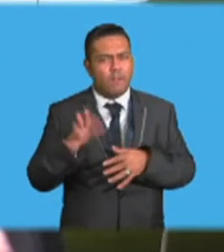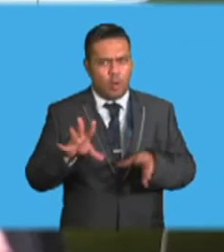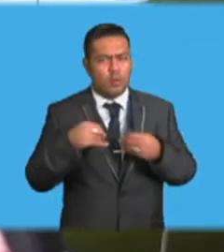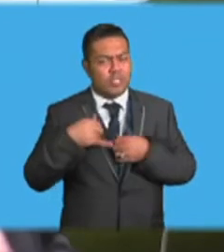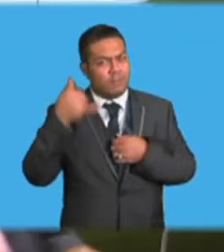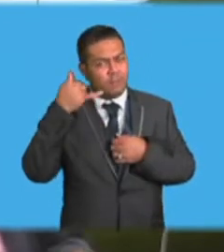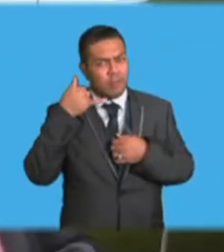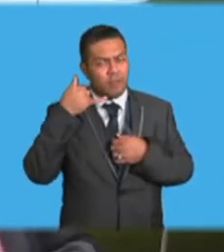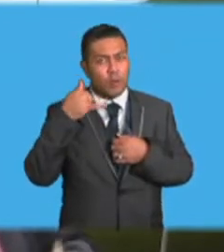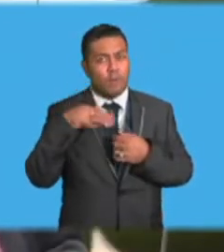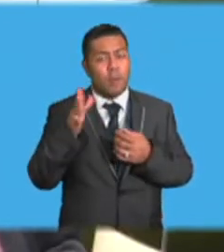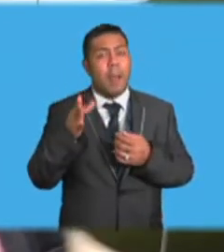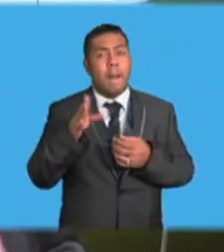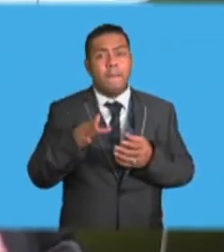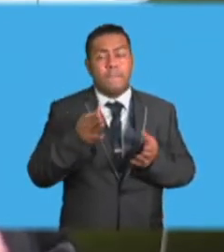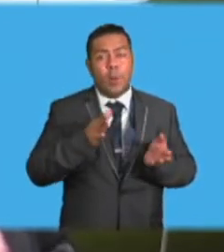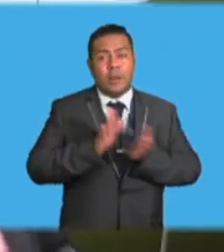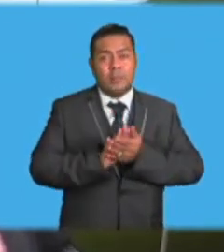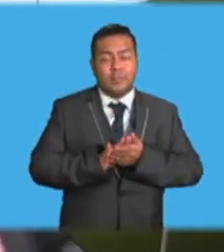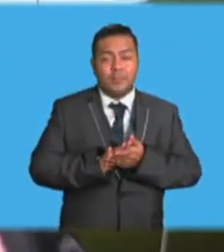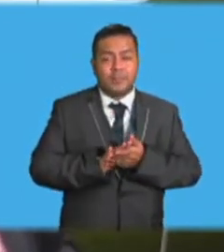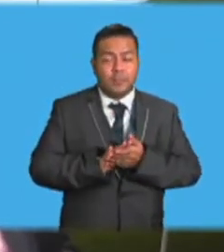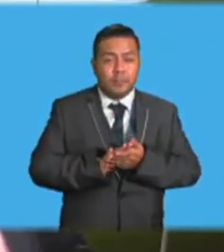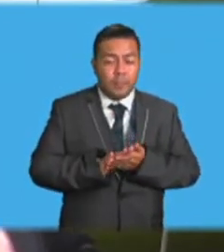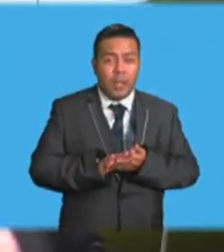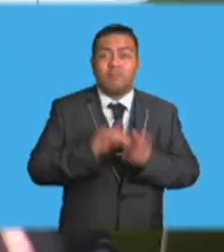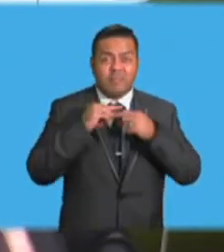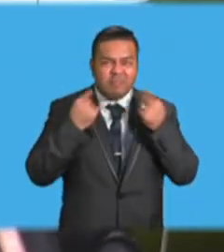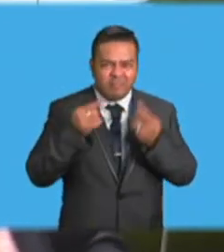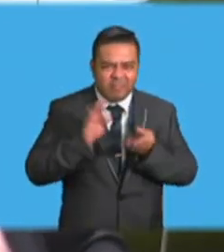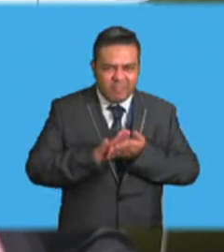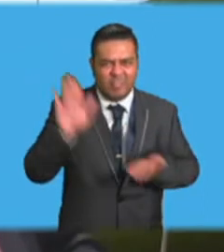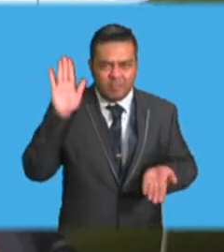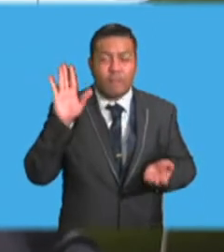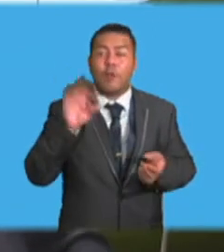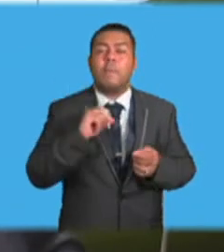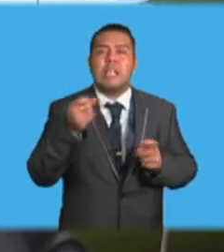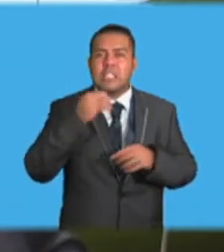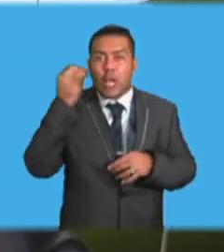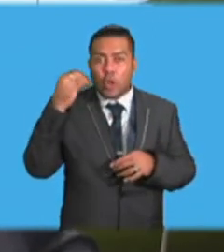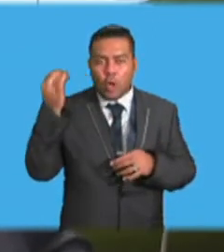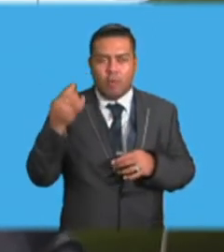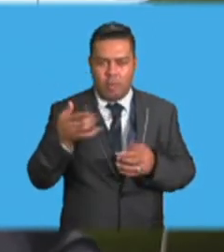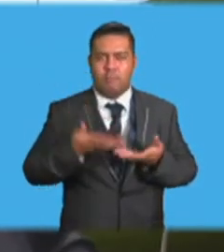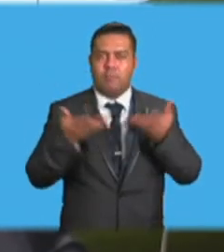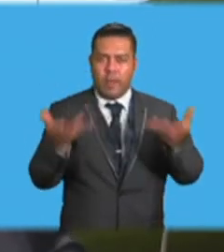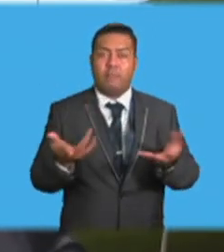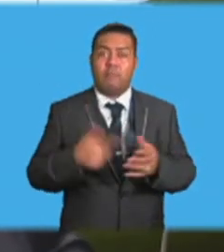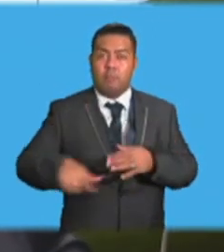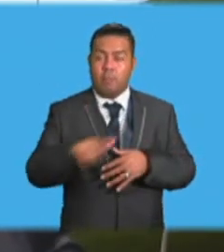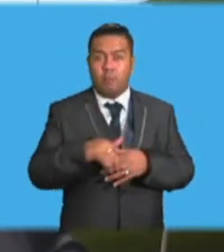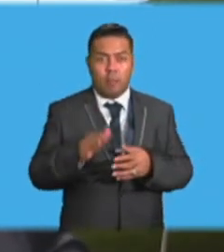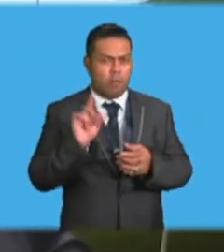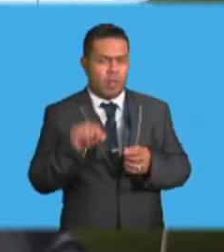from a pundit from Singatoga who are interested, not necessarily perhaps the same elaborate manner in which we build this facility, but something that